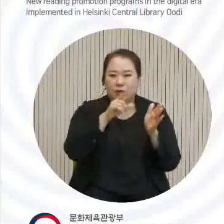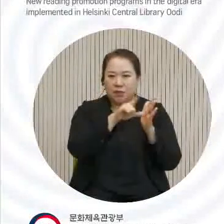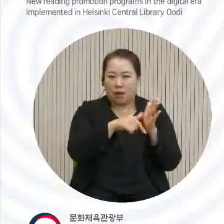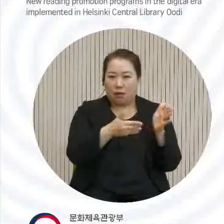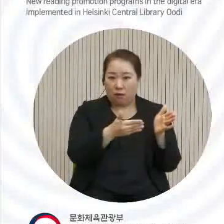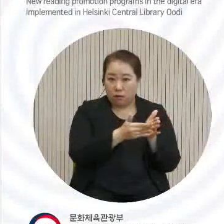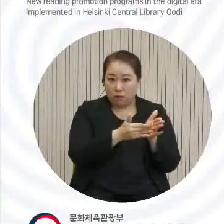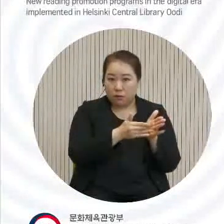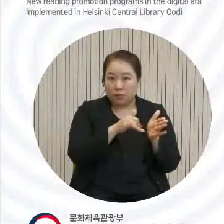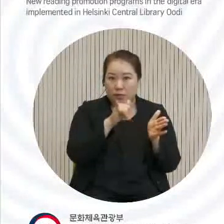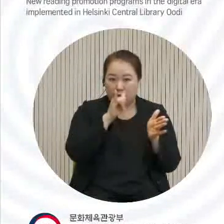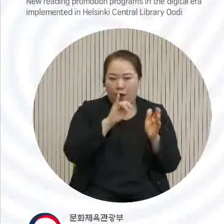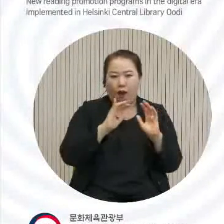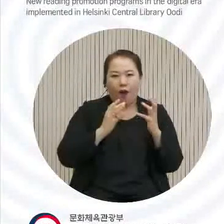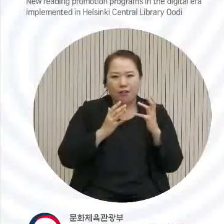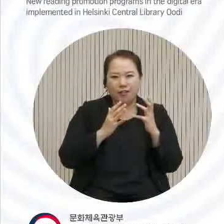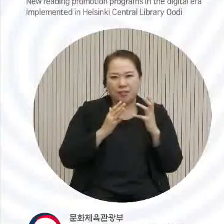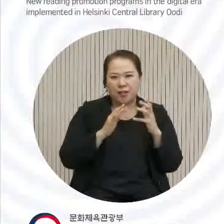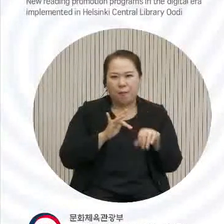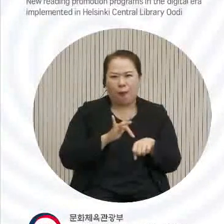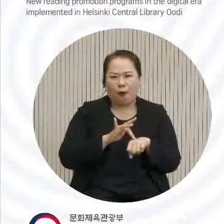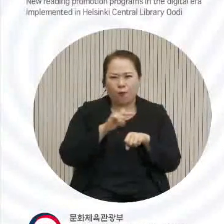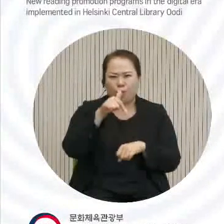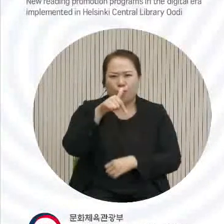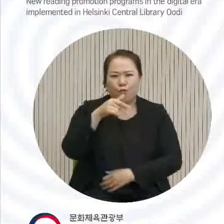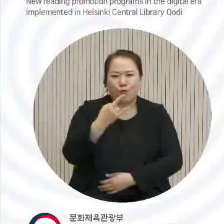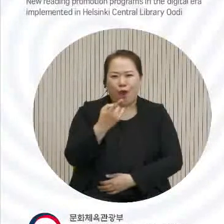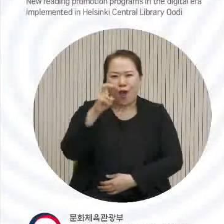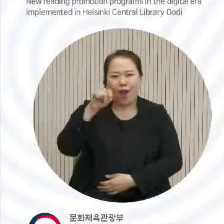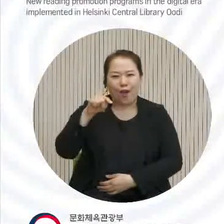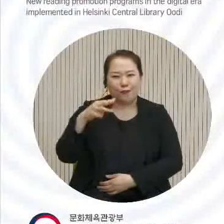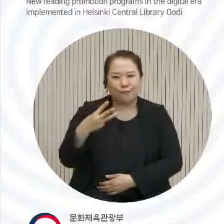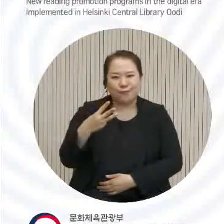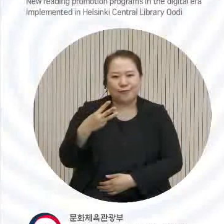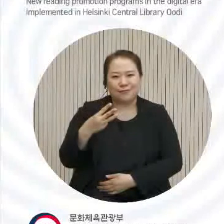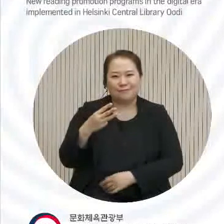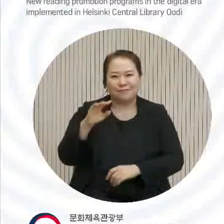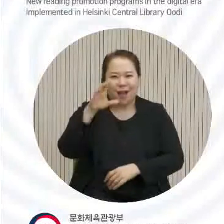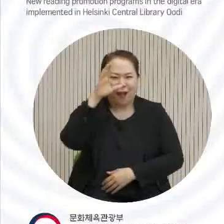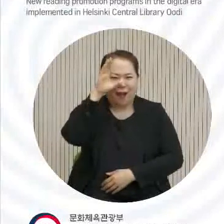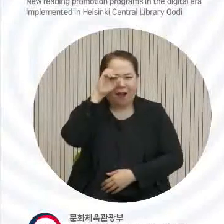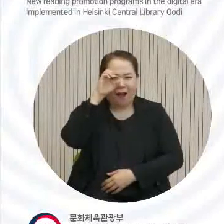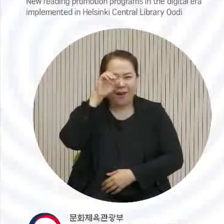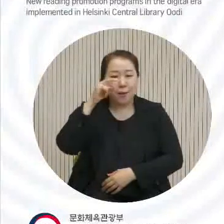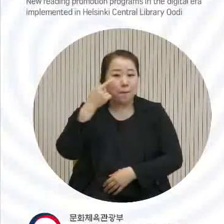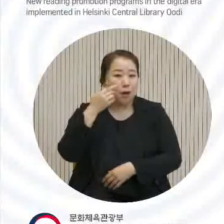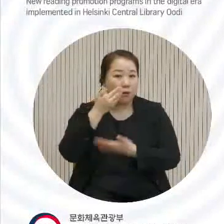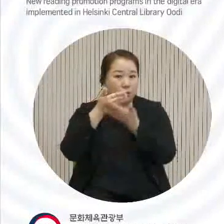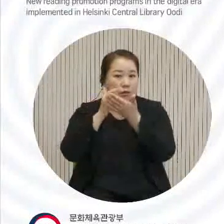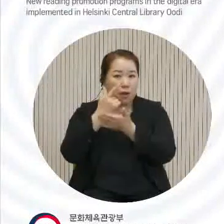design and draw either their own monster or an egg of a monster.